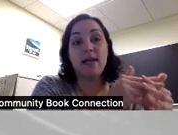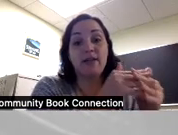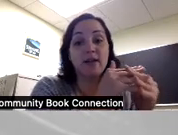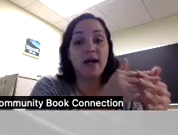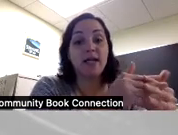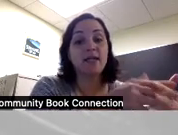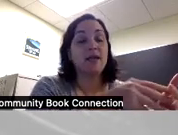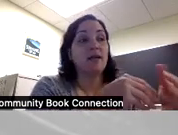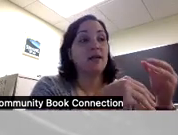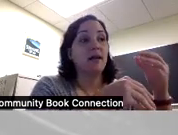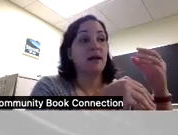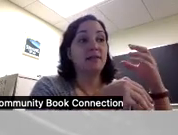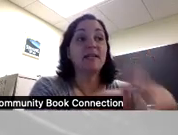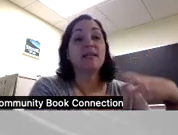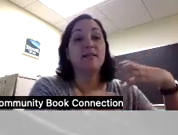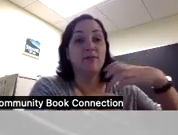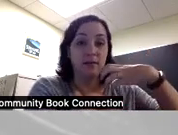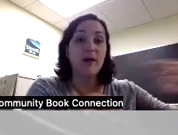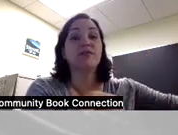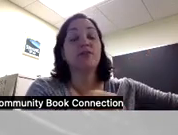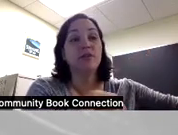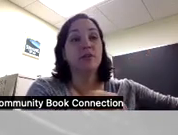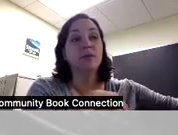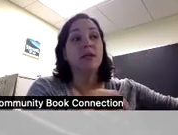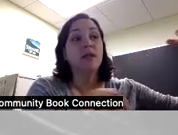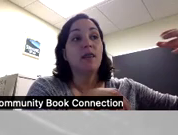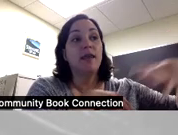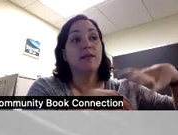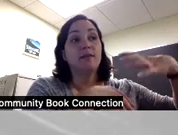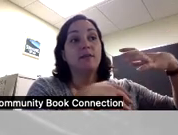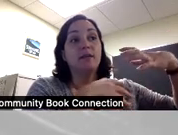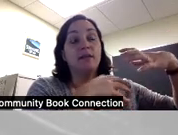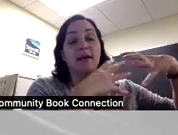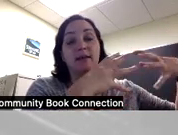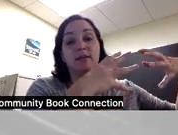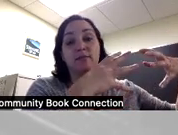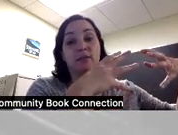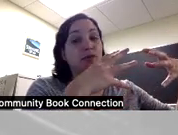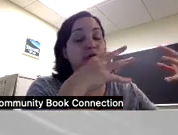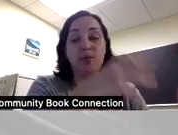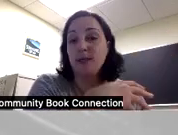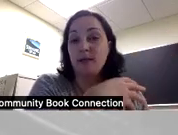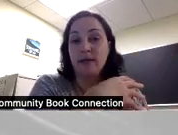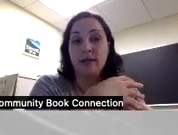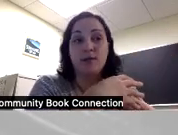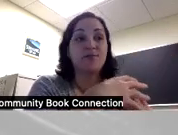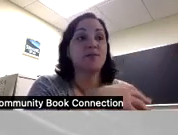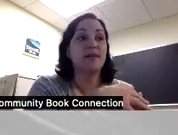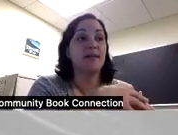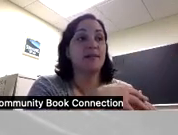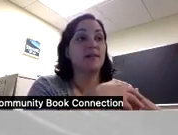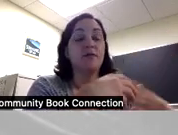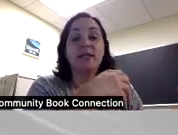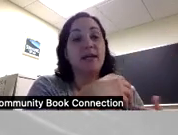maintained and not studied for a long term, then that could be a